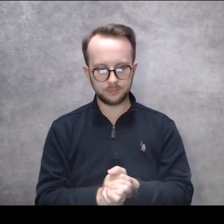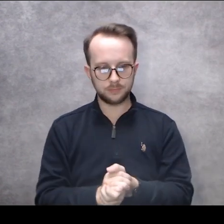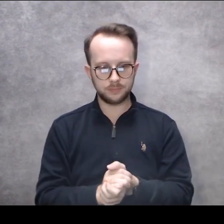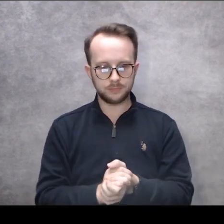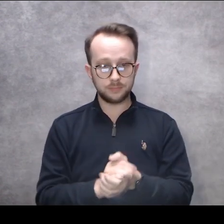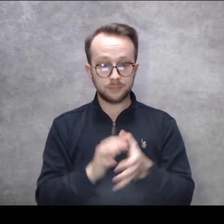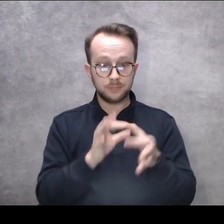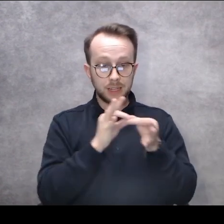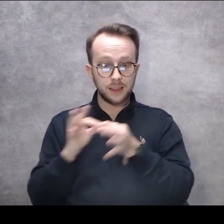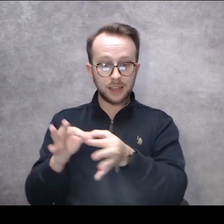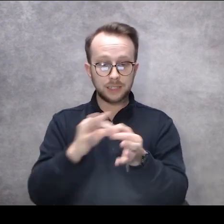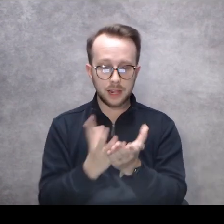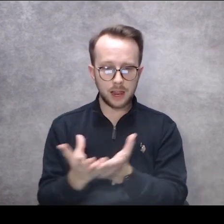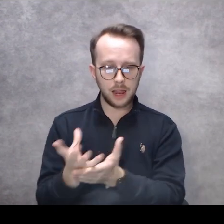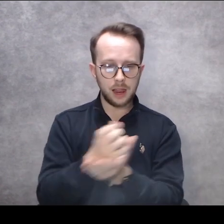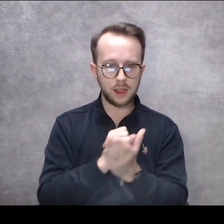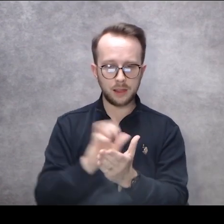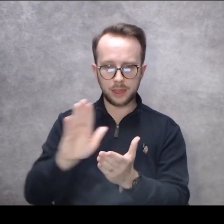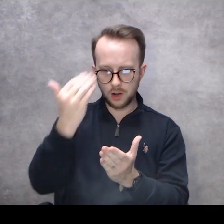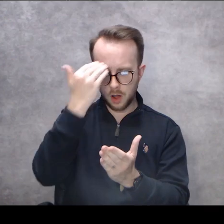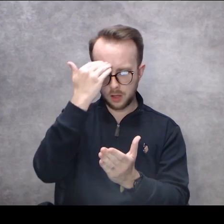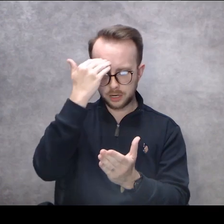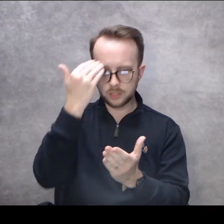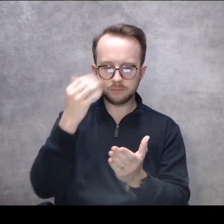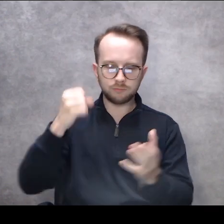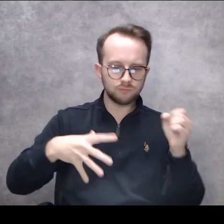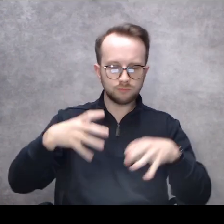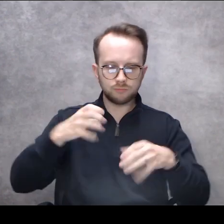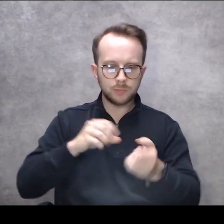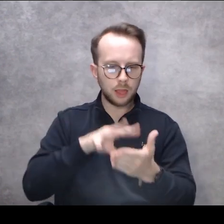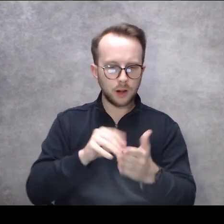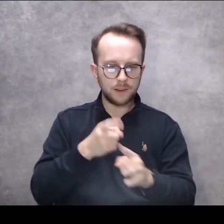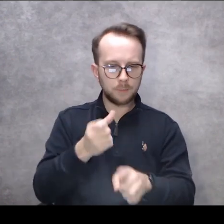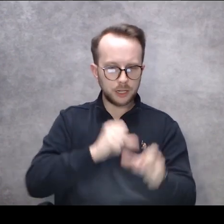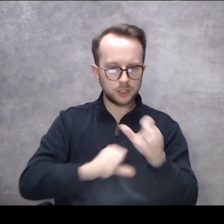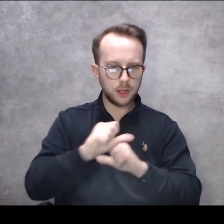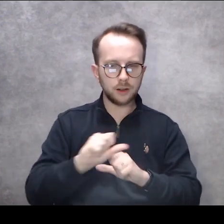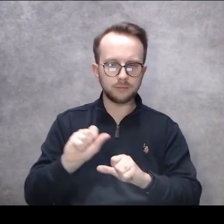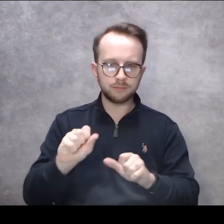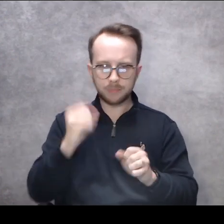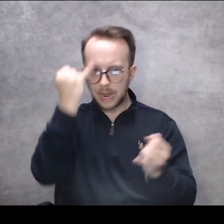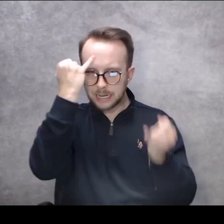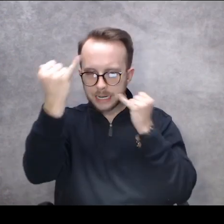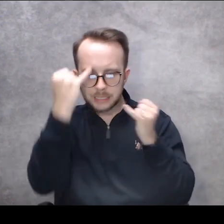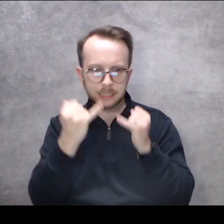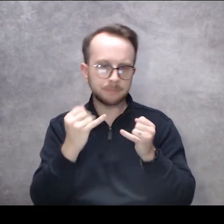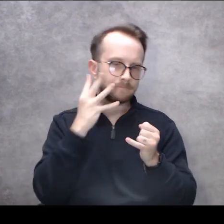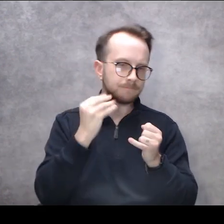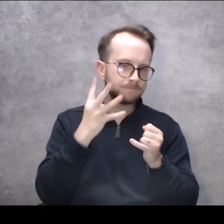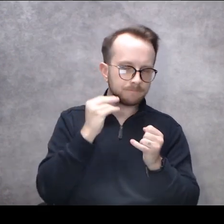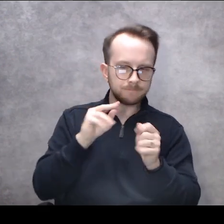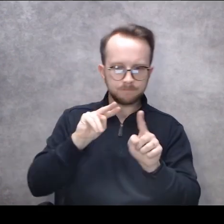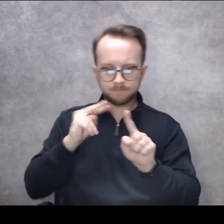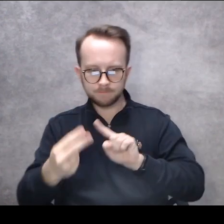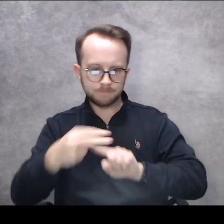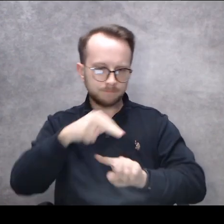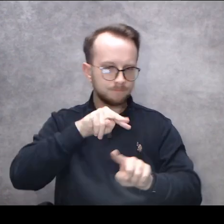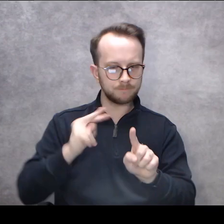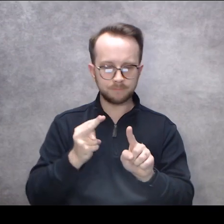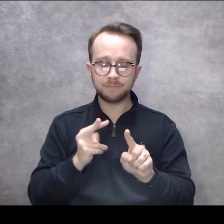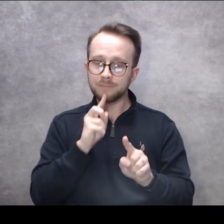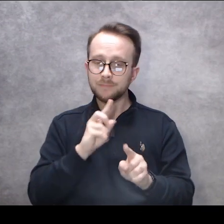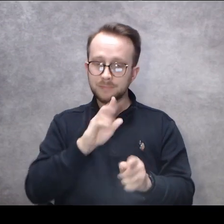Collectively generating knowledge and learning from one another's diversity of ideas, perspectives, and lived experiences is central